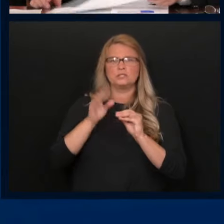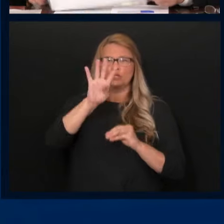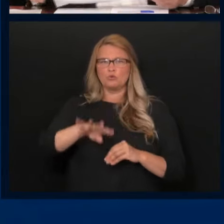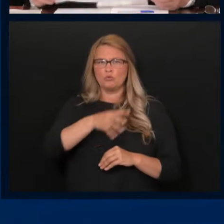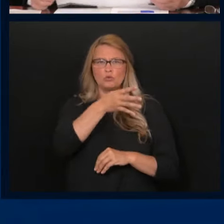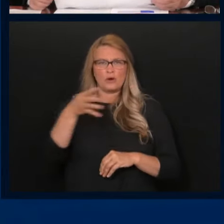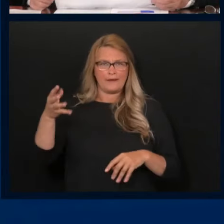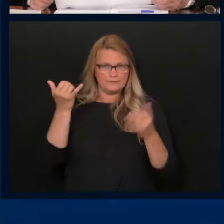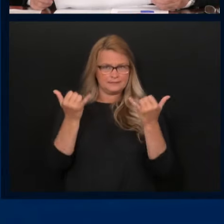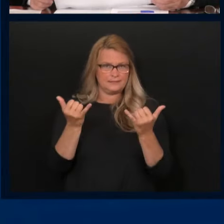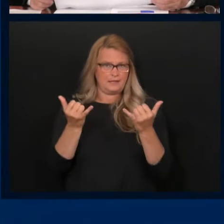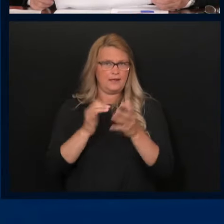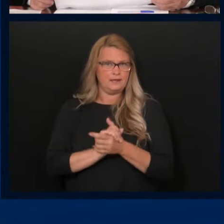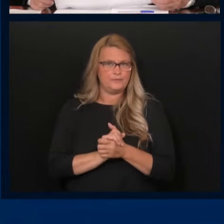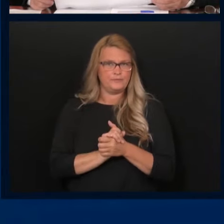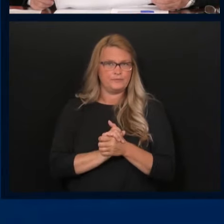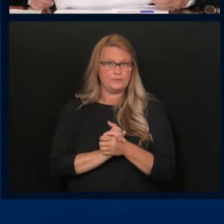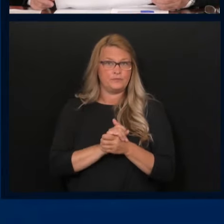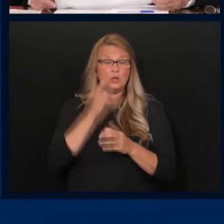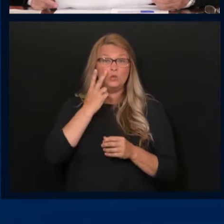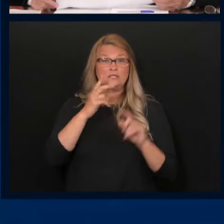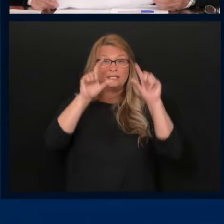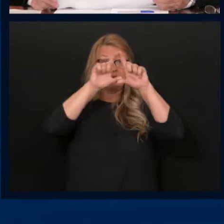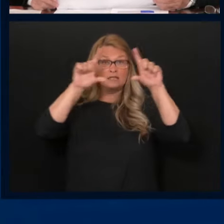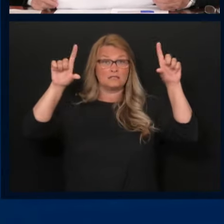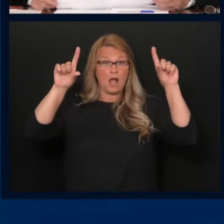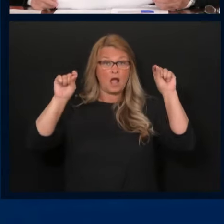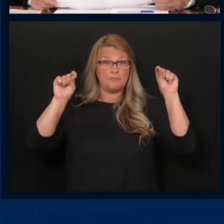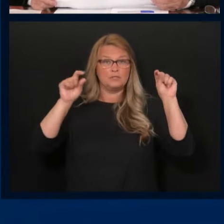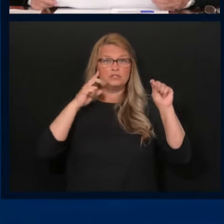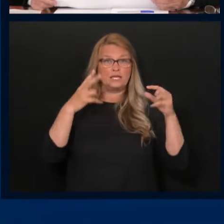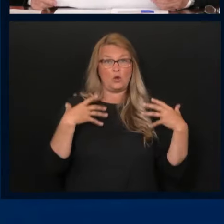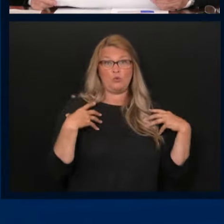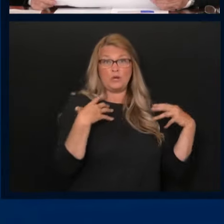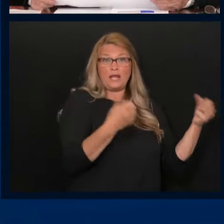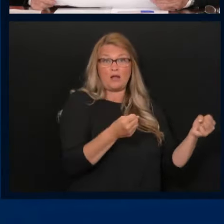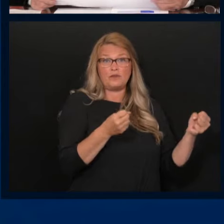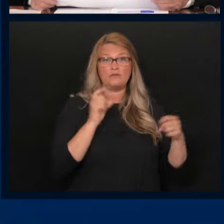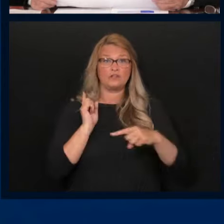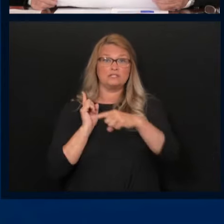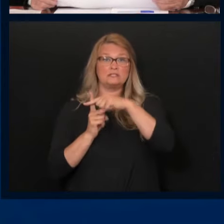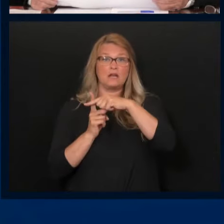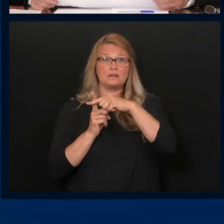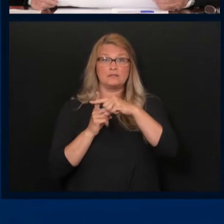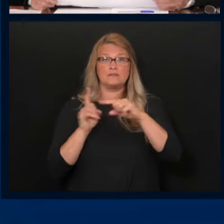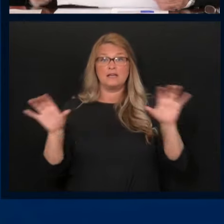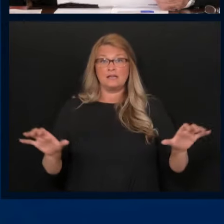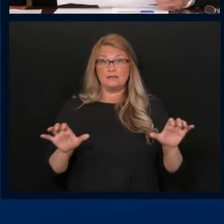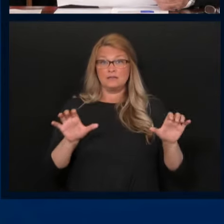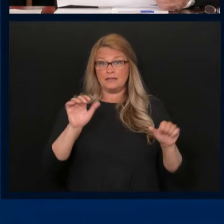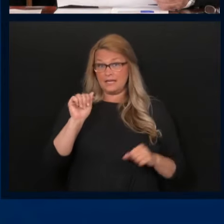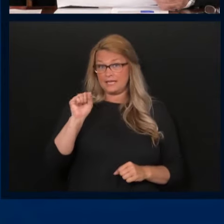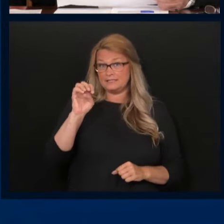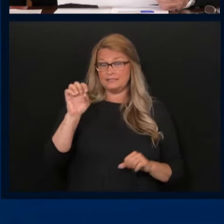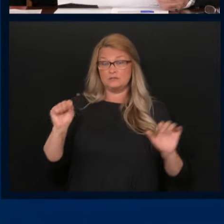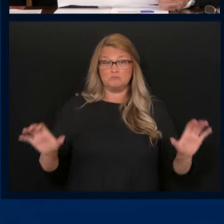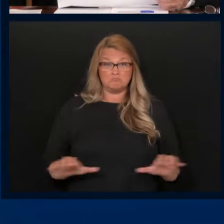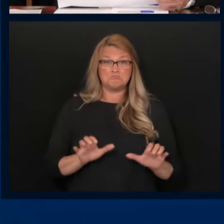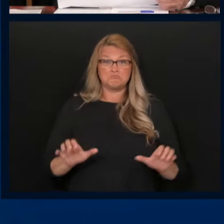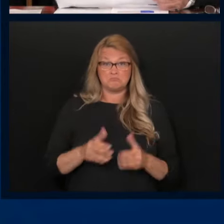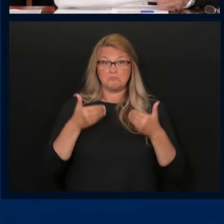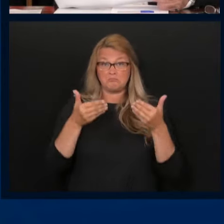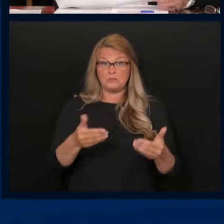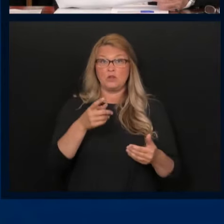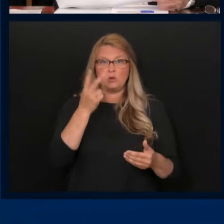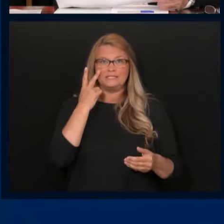quick. If you'll look up at the top at our recovered cases versus our active cases, we continue to widen. You'll